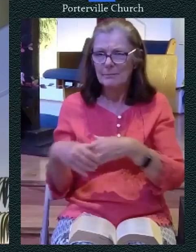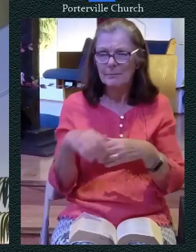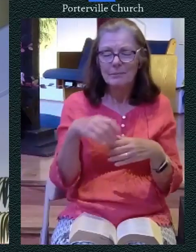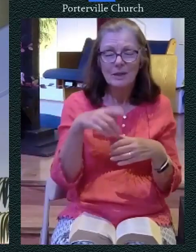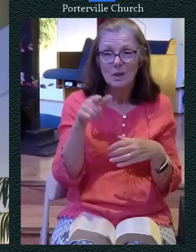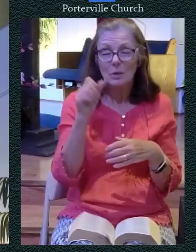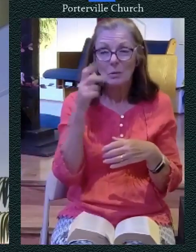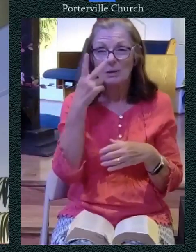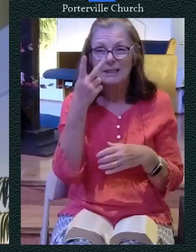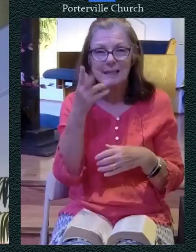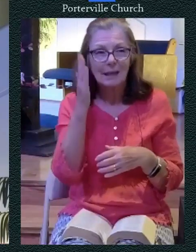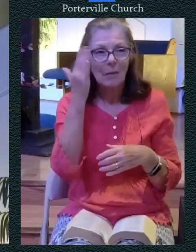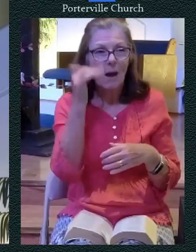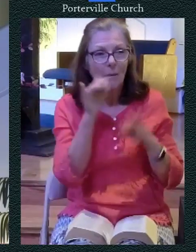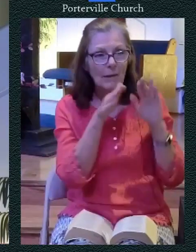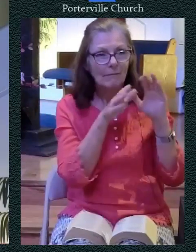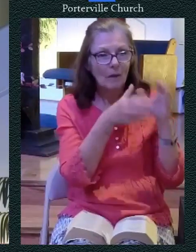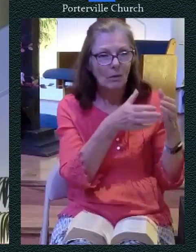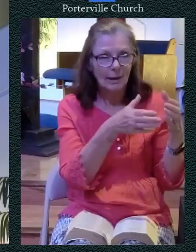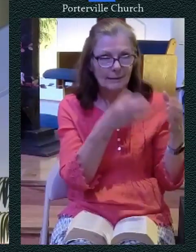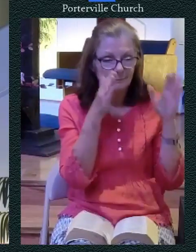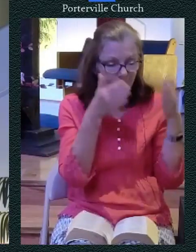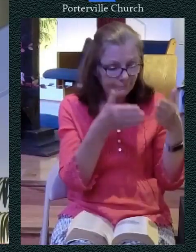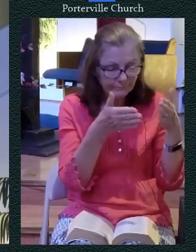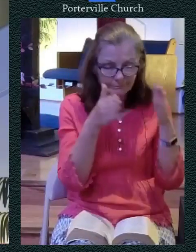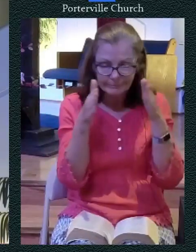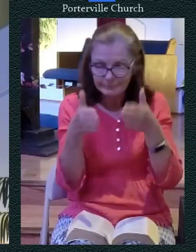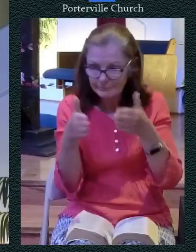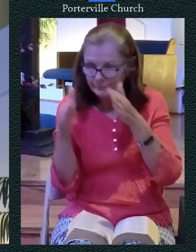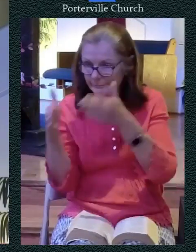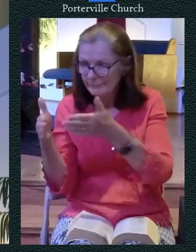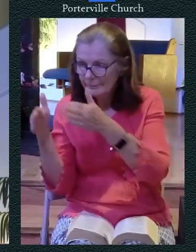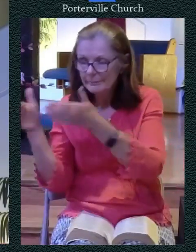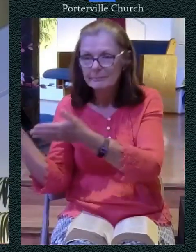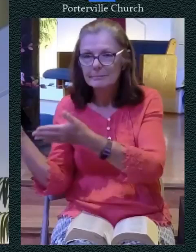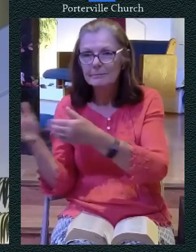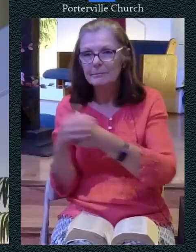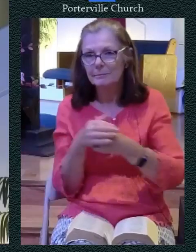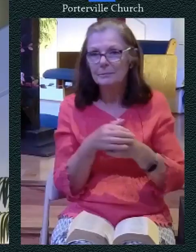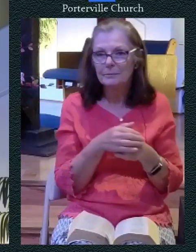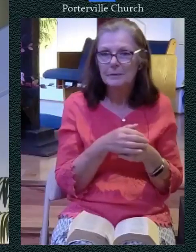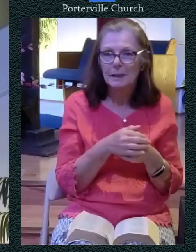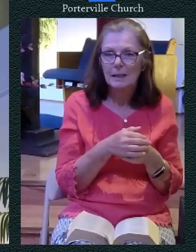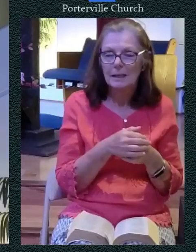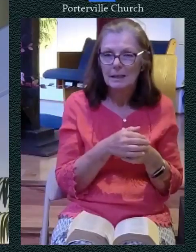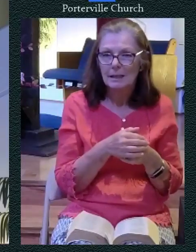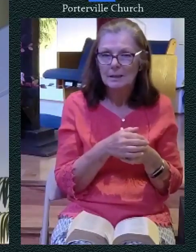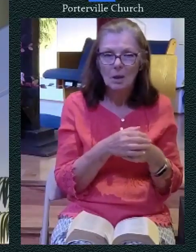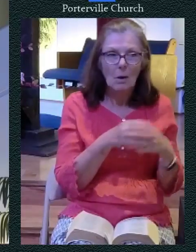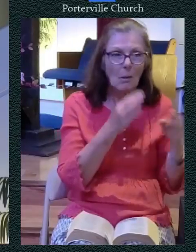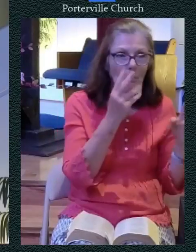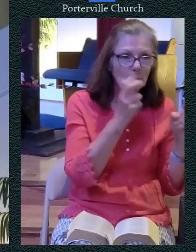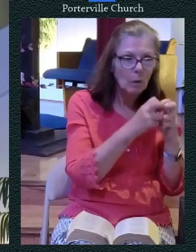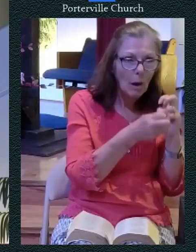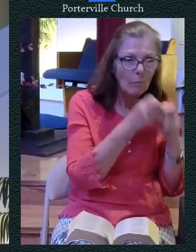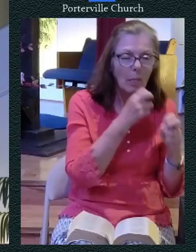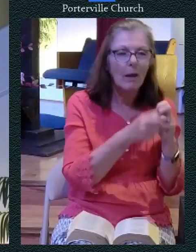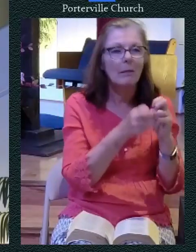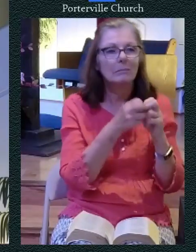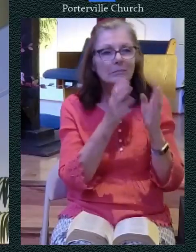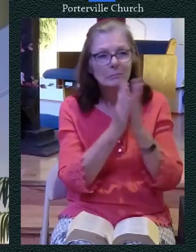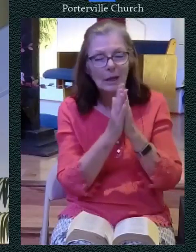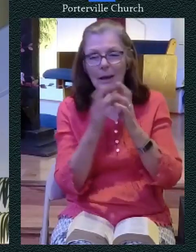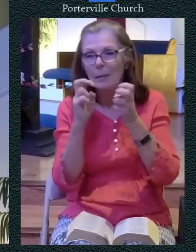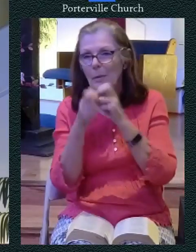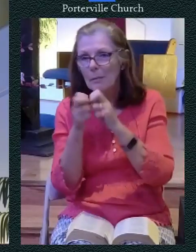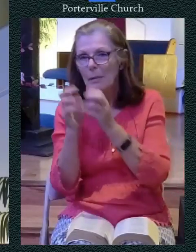he's focused here, and then his focus shifts, and he's focused on another issue or question, and then finally he's focused at the